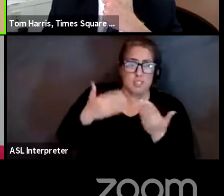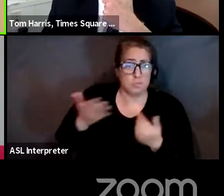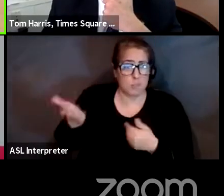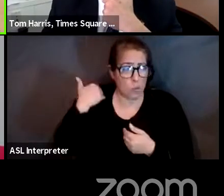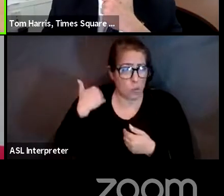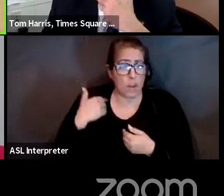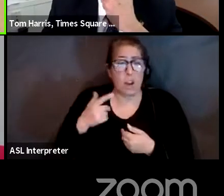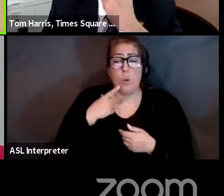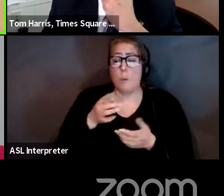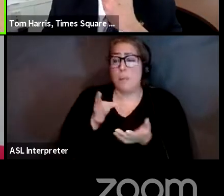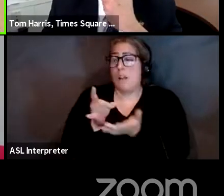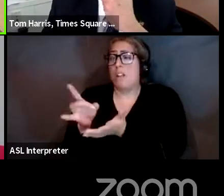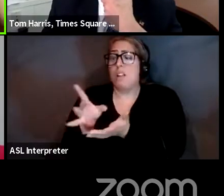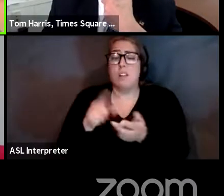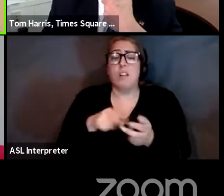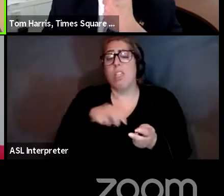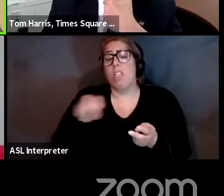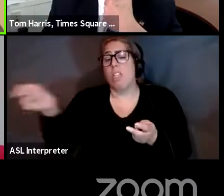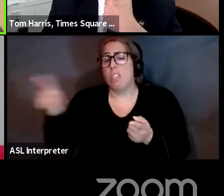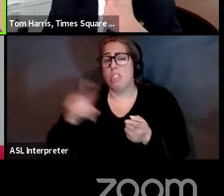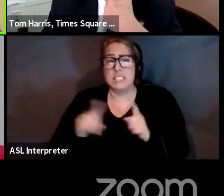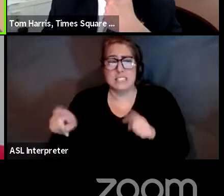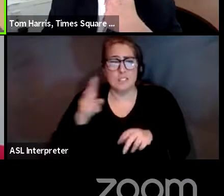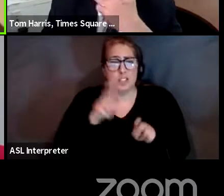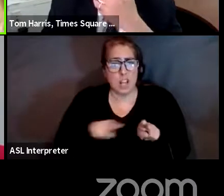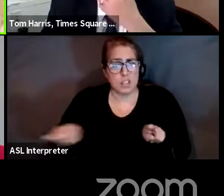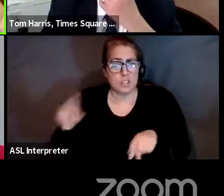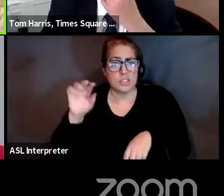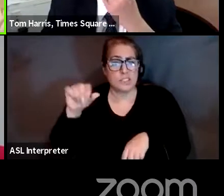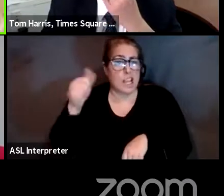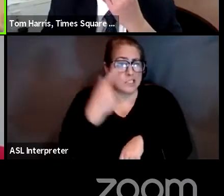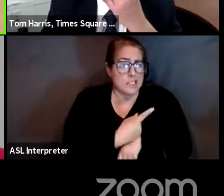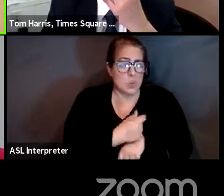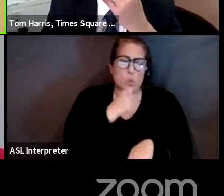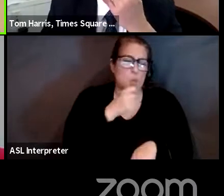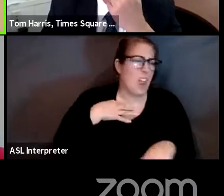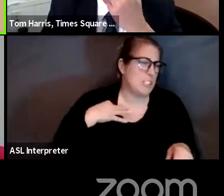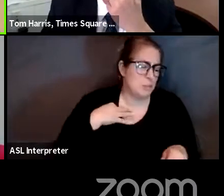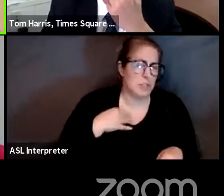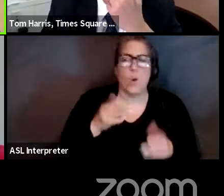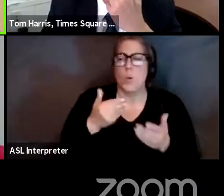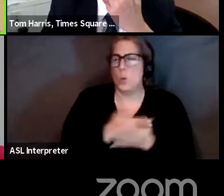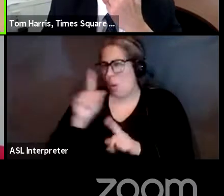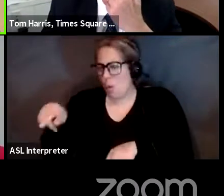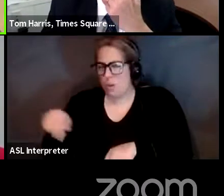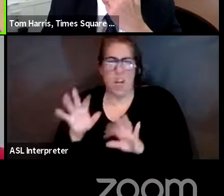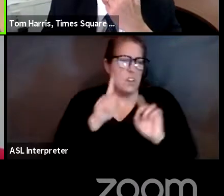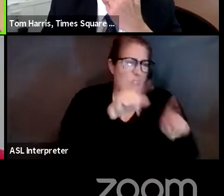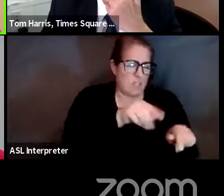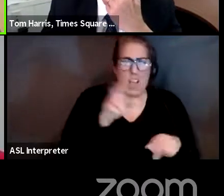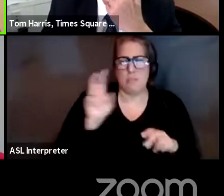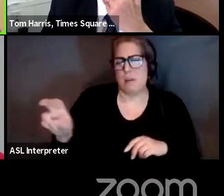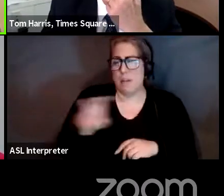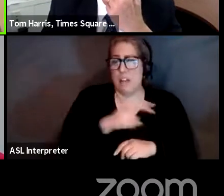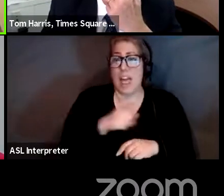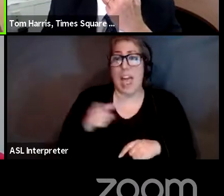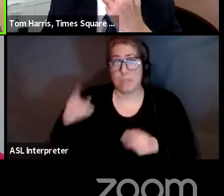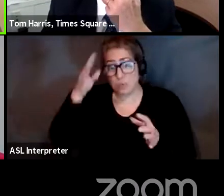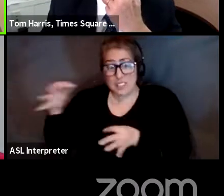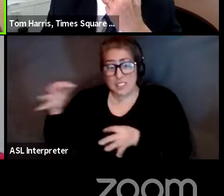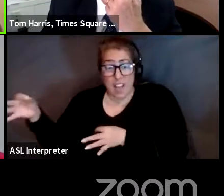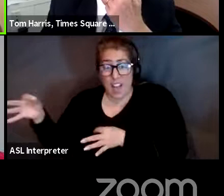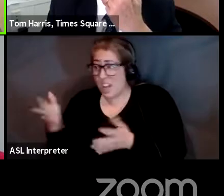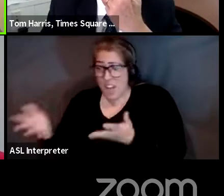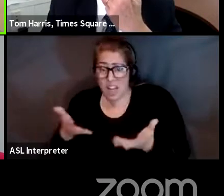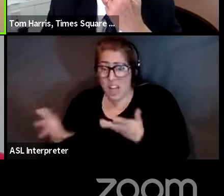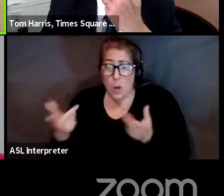from shelter to shelter every 10 days, ineligible, new shelter somewhere else, having to make decisions while he's school, I have